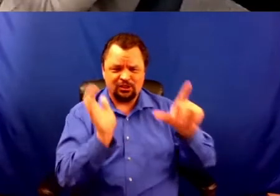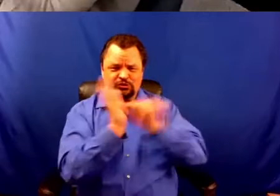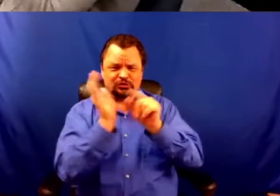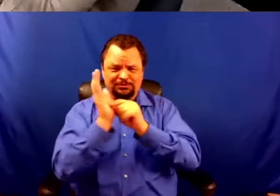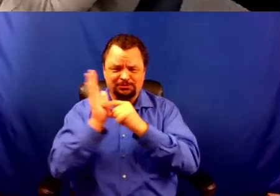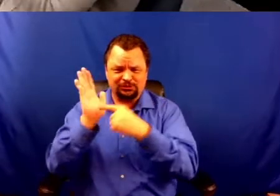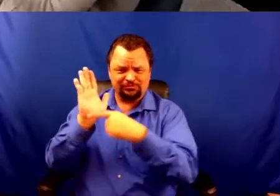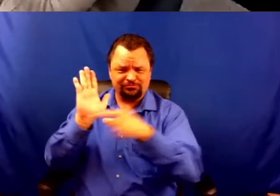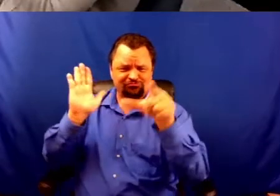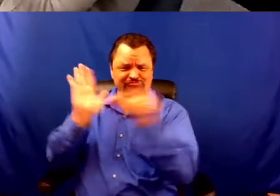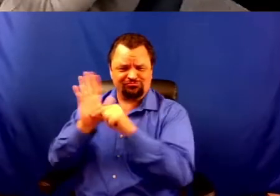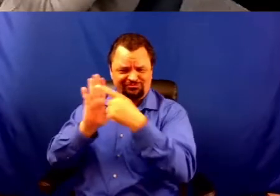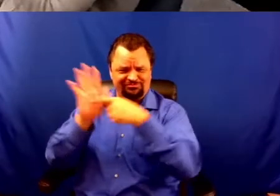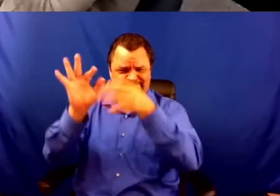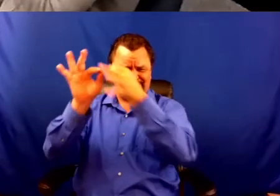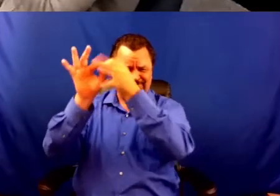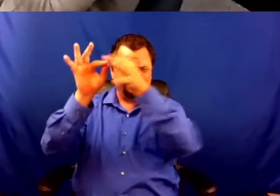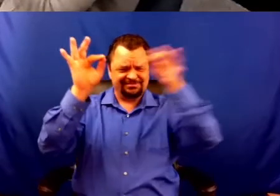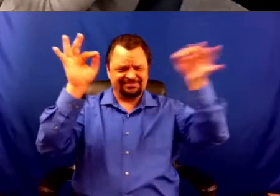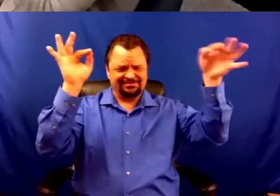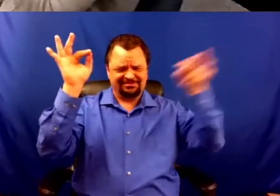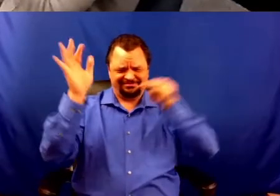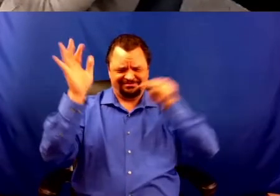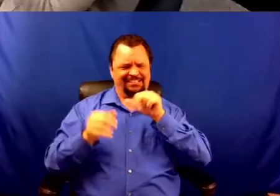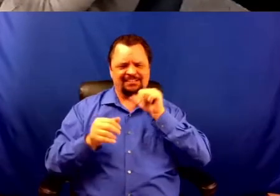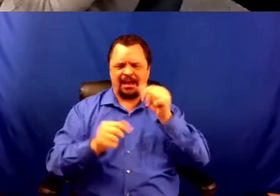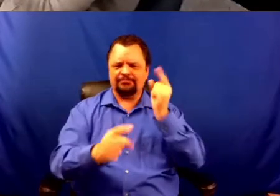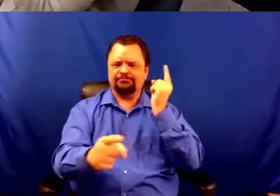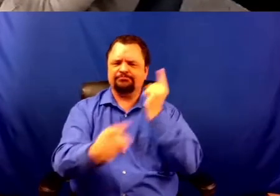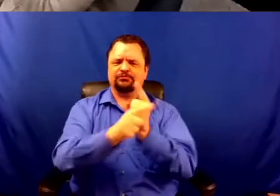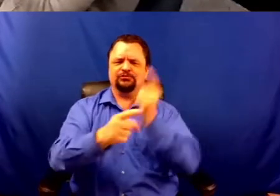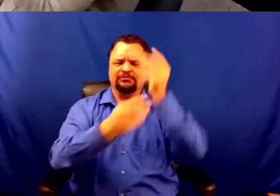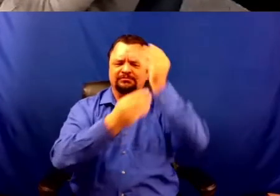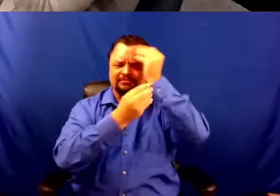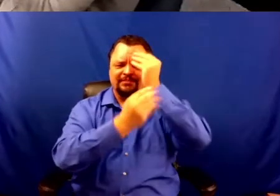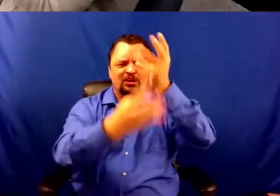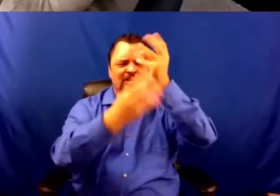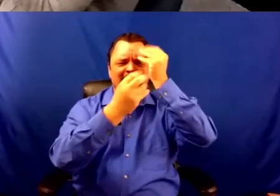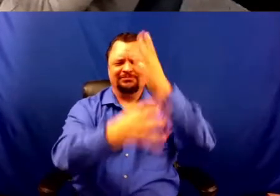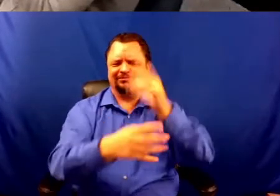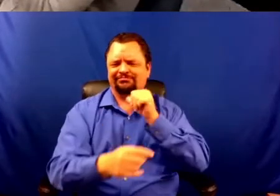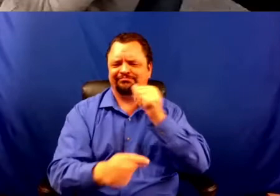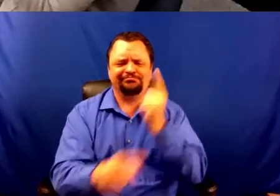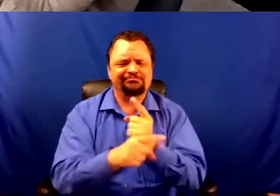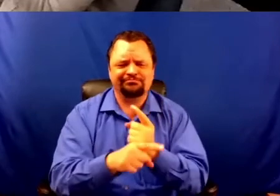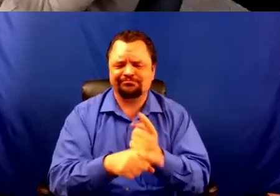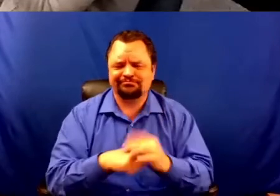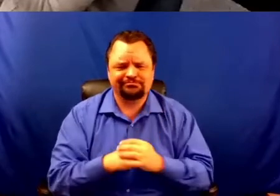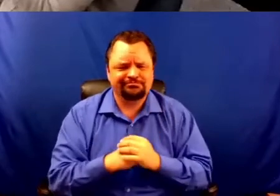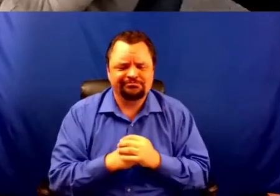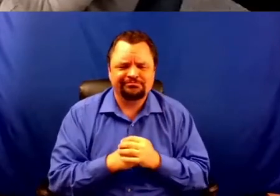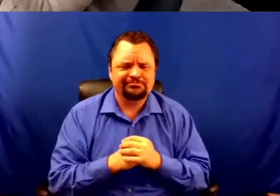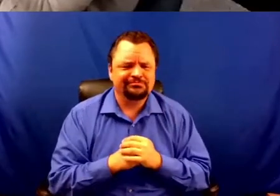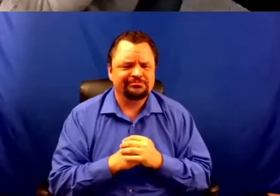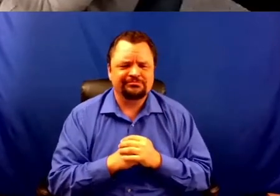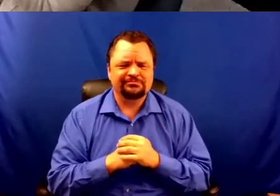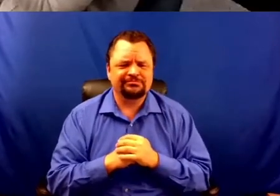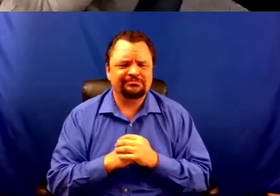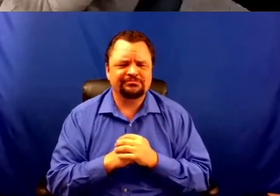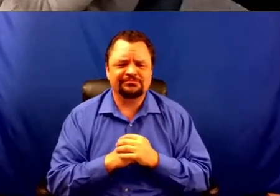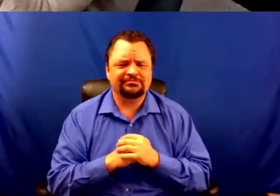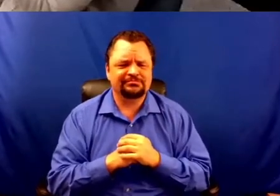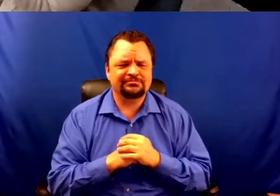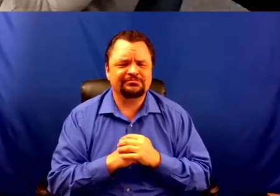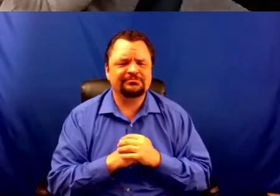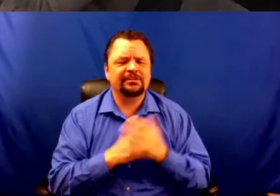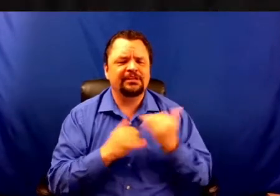was thoughtful. Okay. Let me make a quick comment before we go ahead and open it up. You led with the fact that the Board of